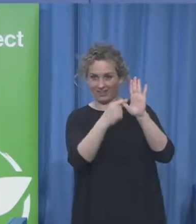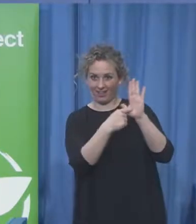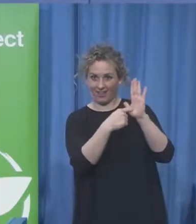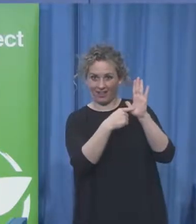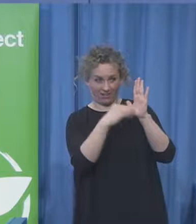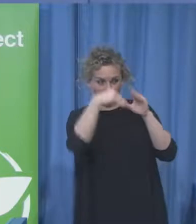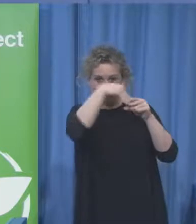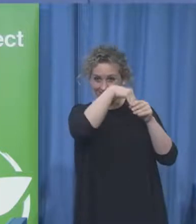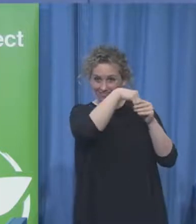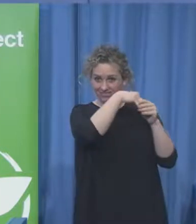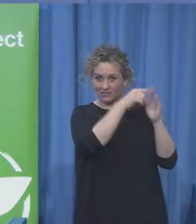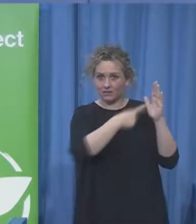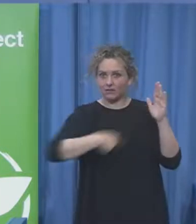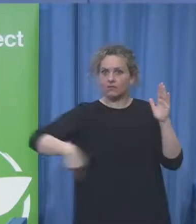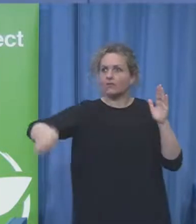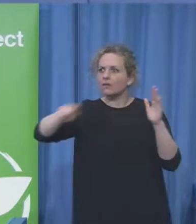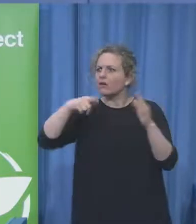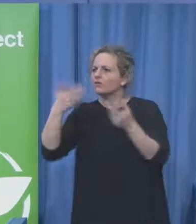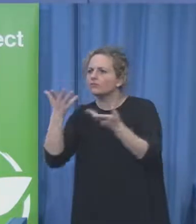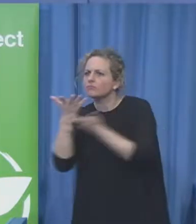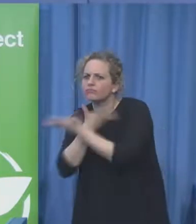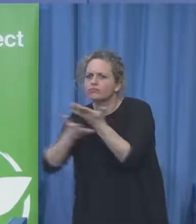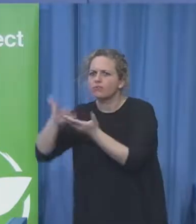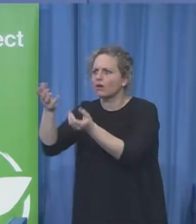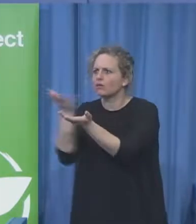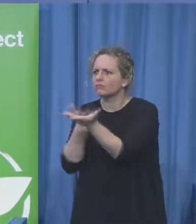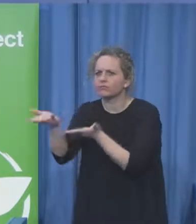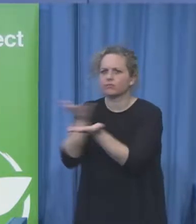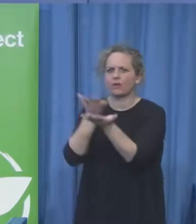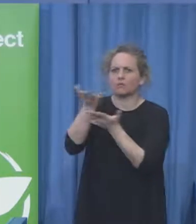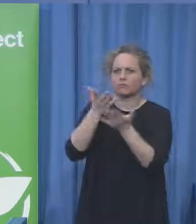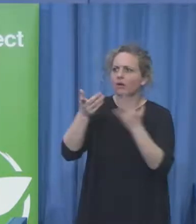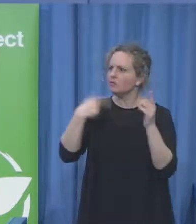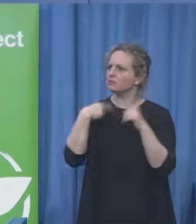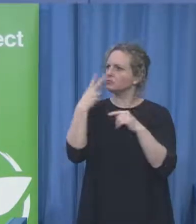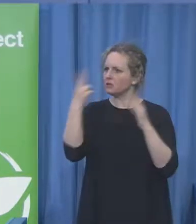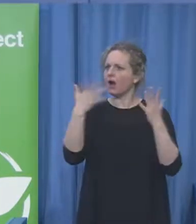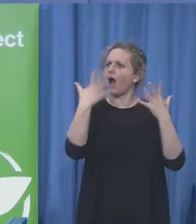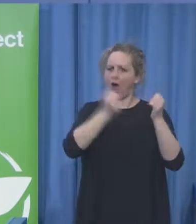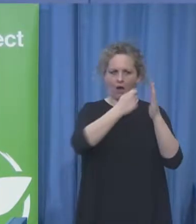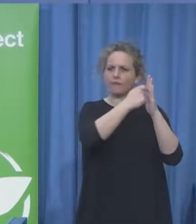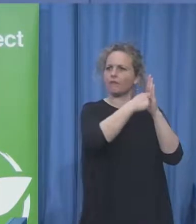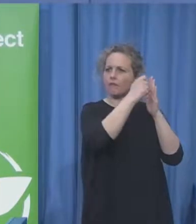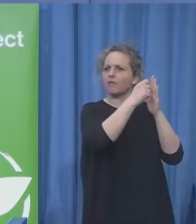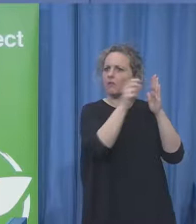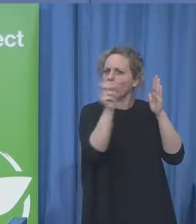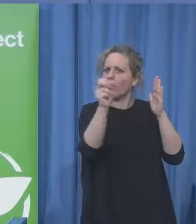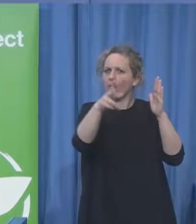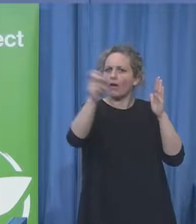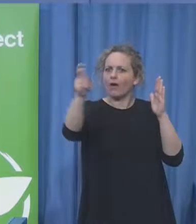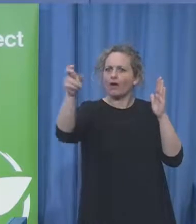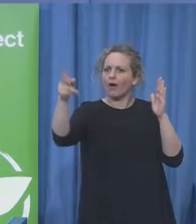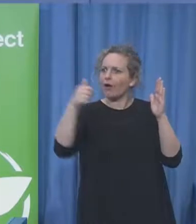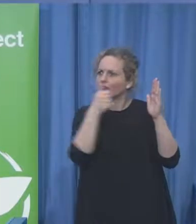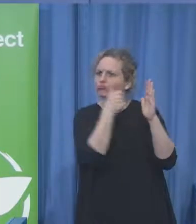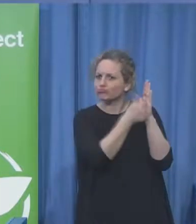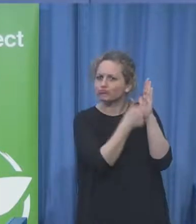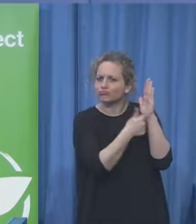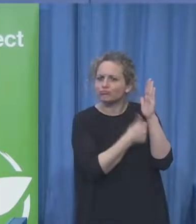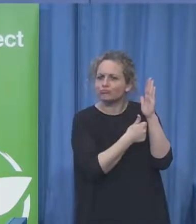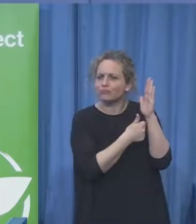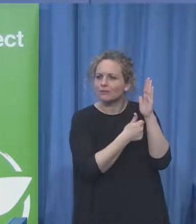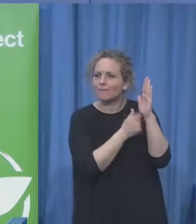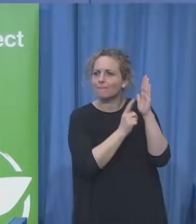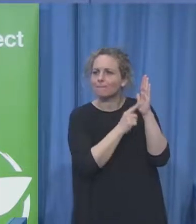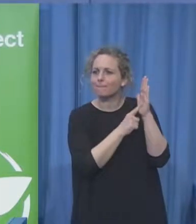mean, all the interventions were right-focused. And it seems to me that, I mean, when we talk about the rights